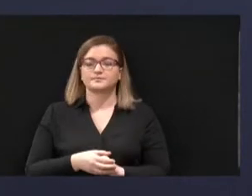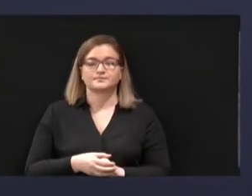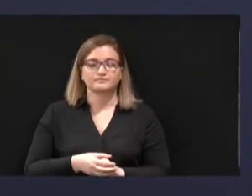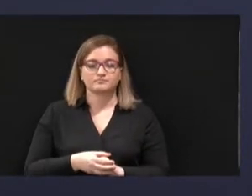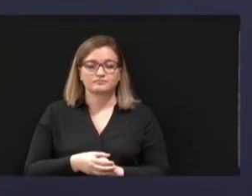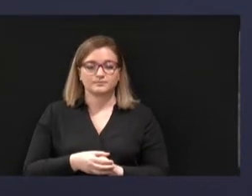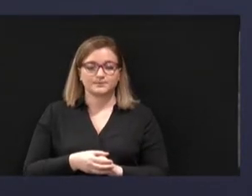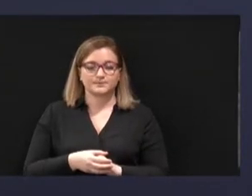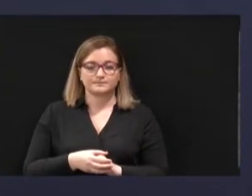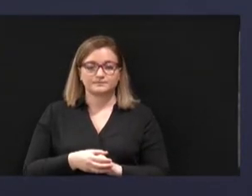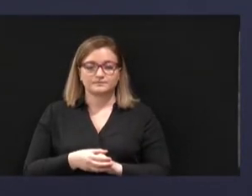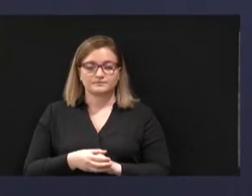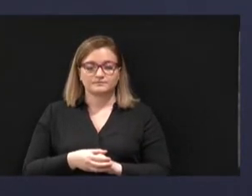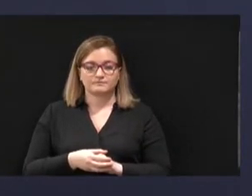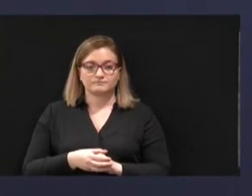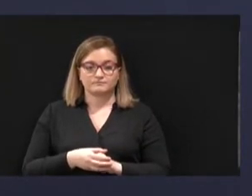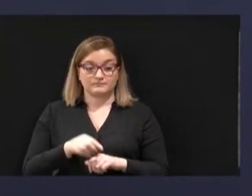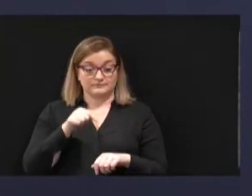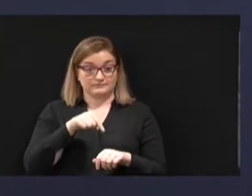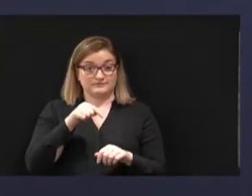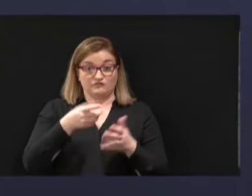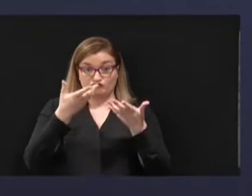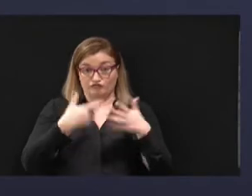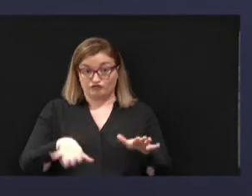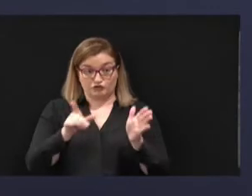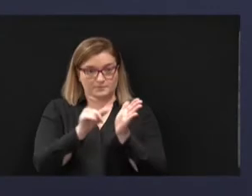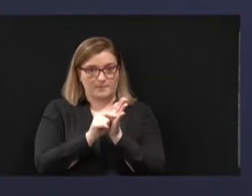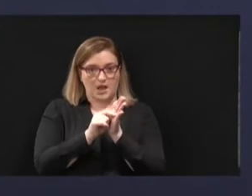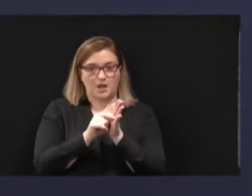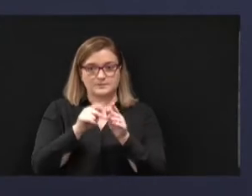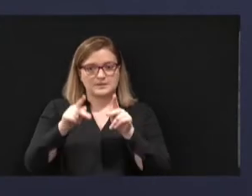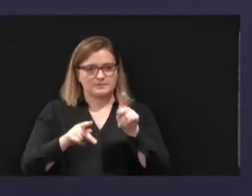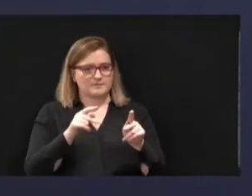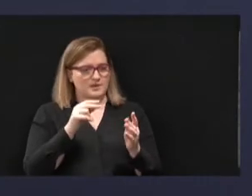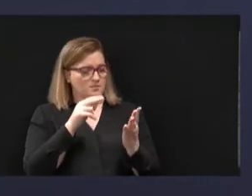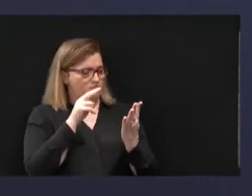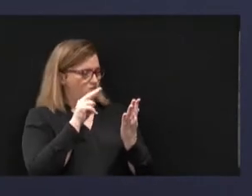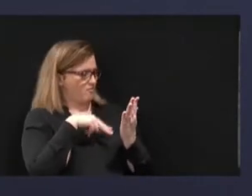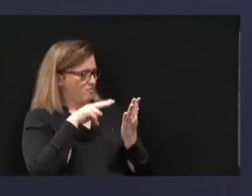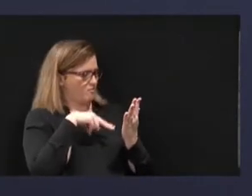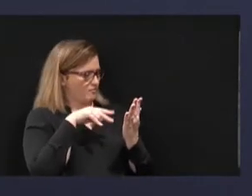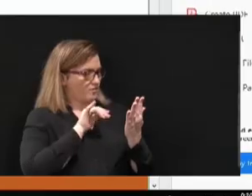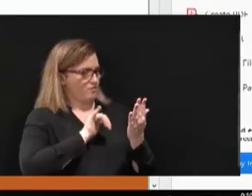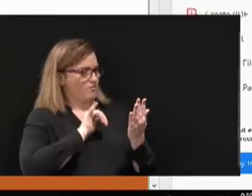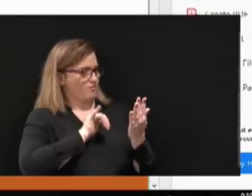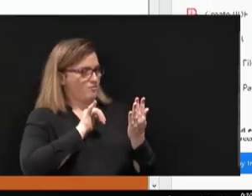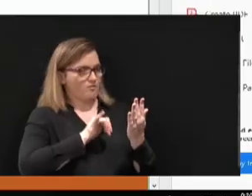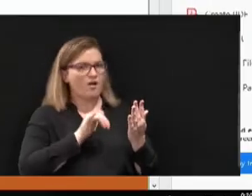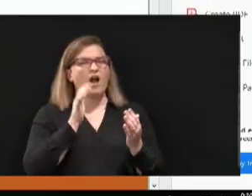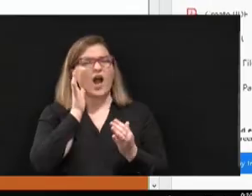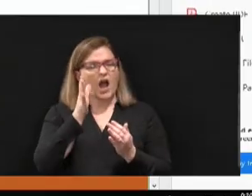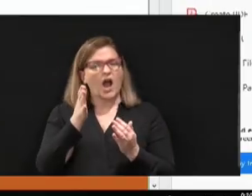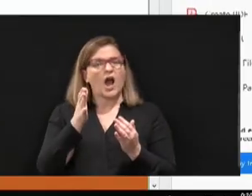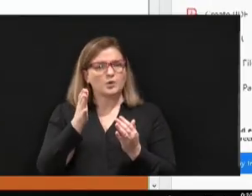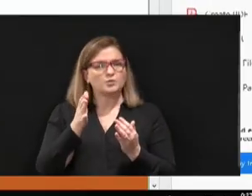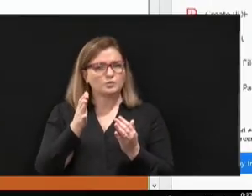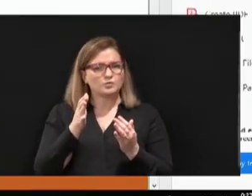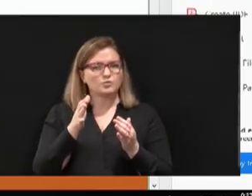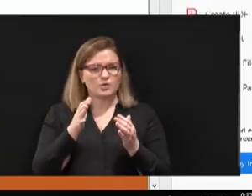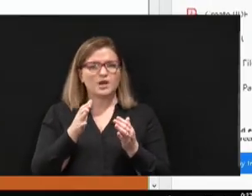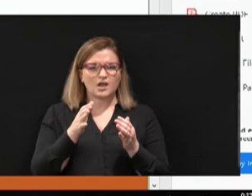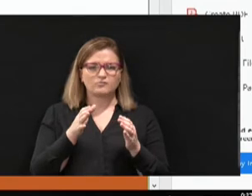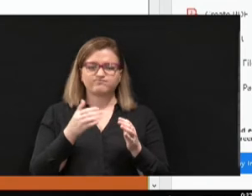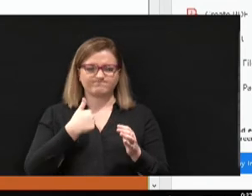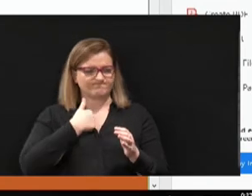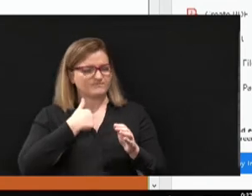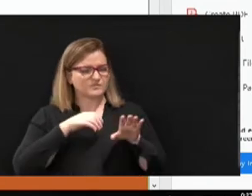is in the journal and people see that, researcher goes, I wonder, I'm going to do a slightly different version of this